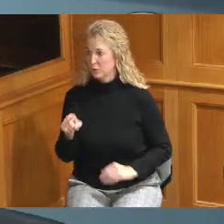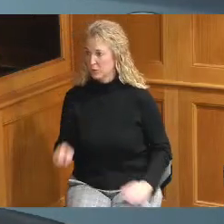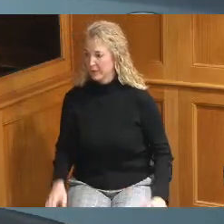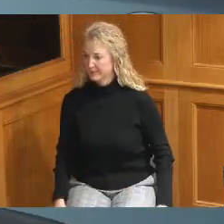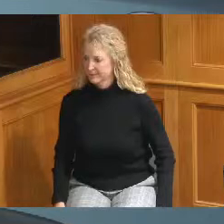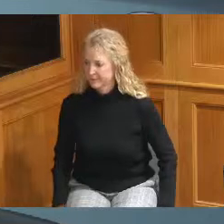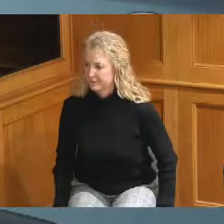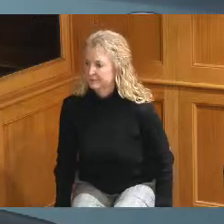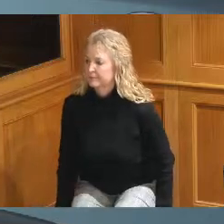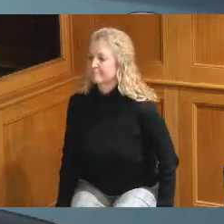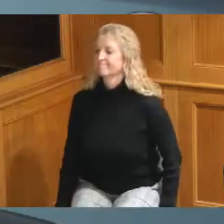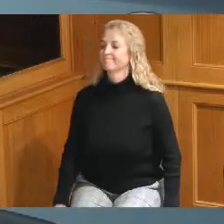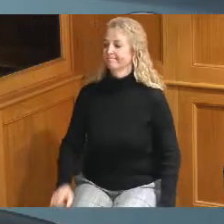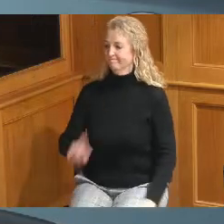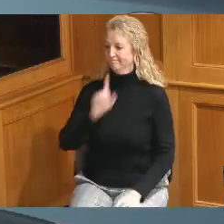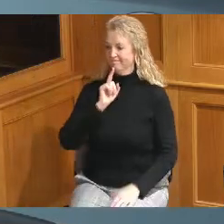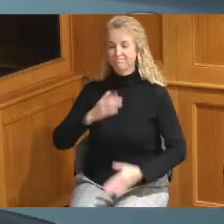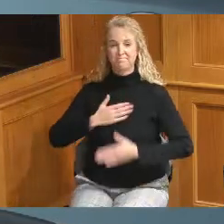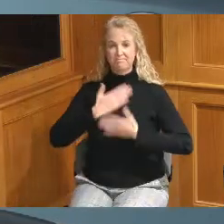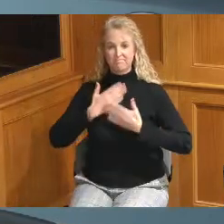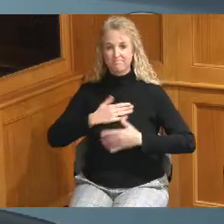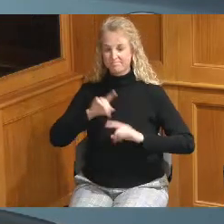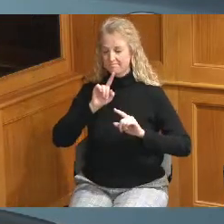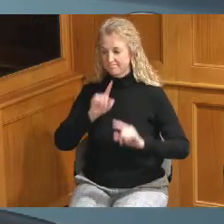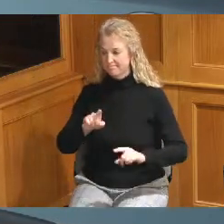Thank you, Commissioners. Happy to do that. So,